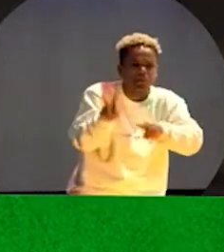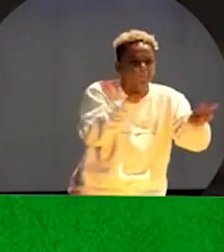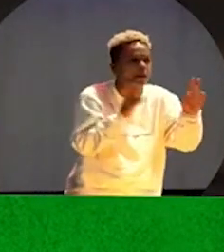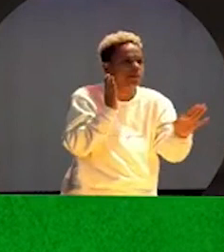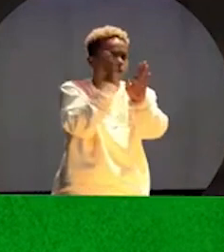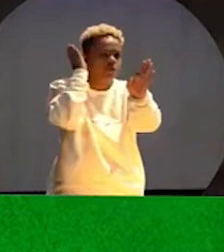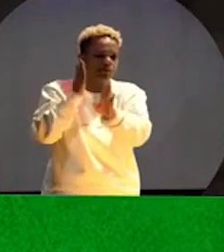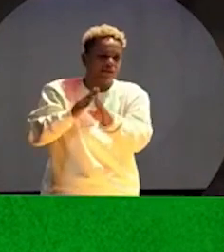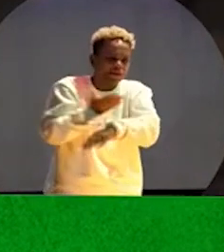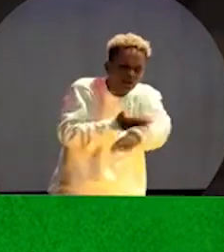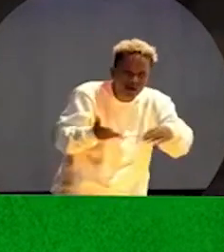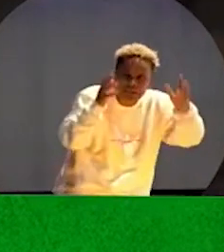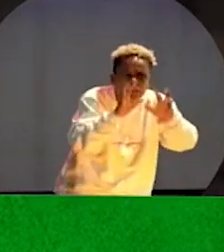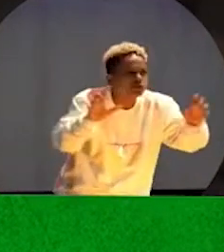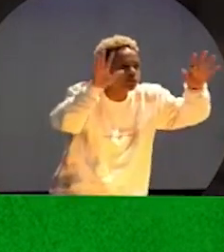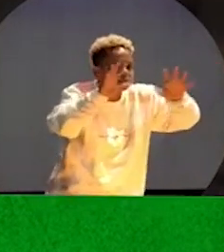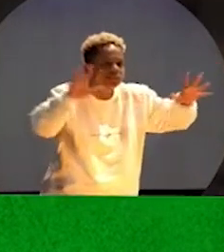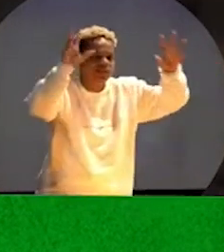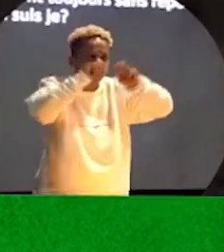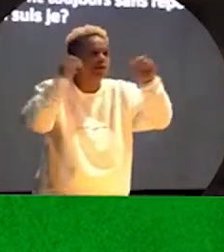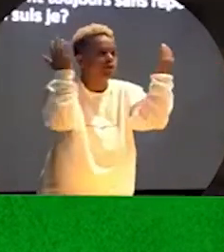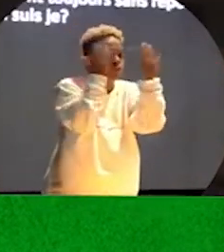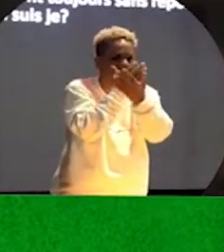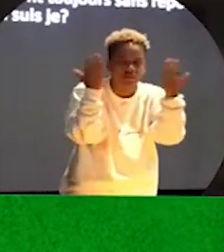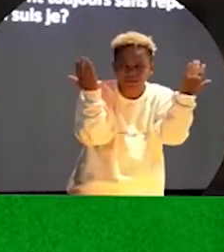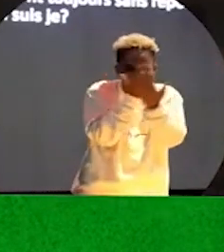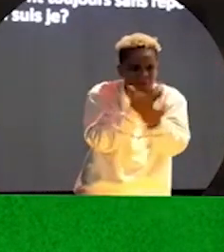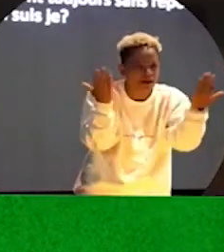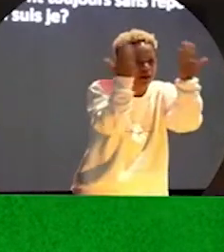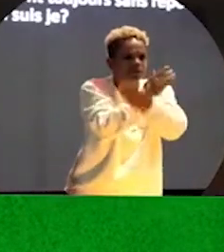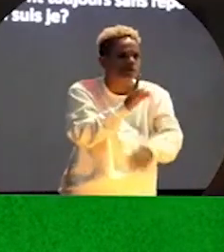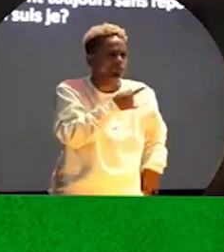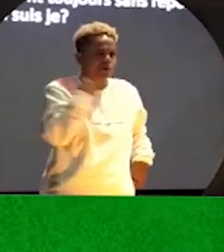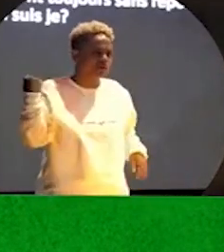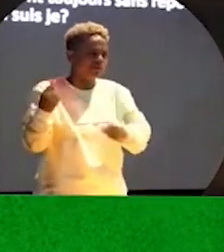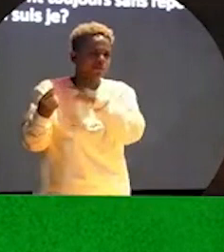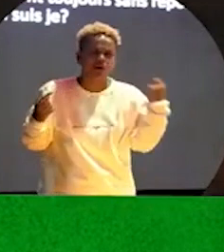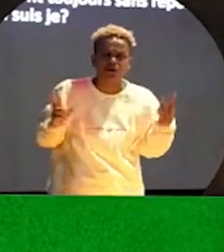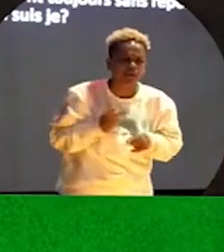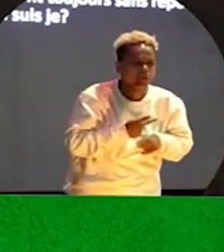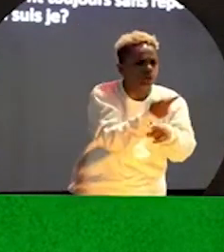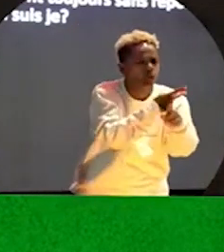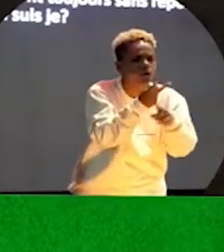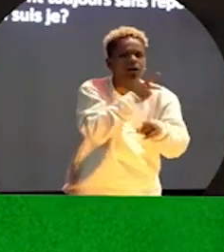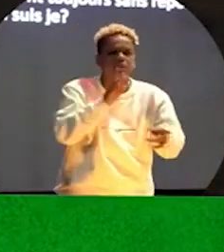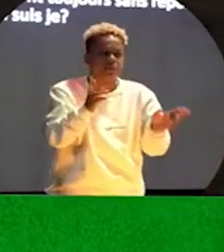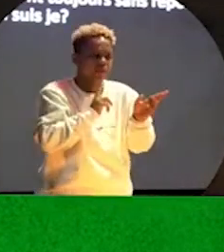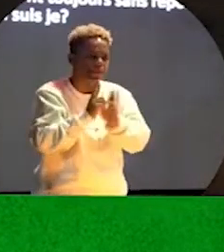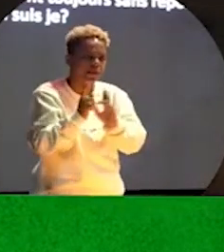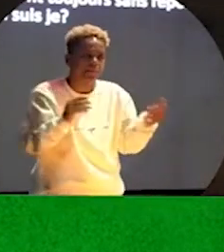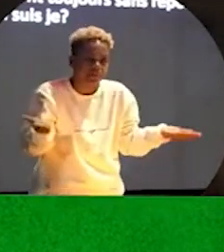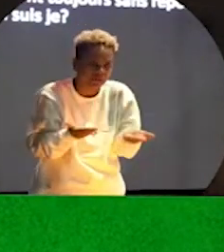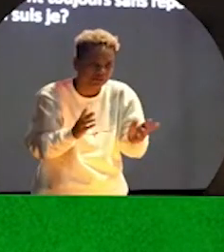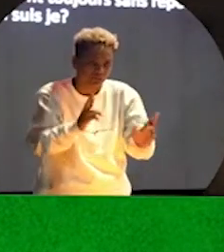image. I died finding answers to questions that are still unanswered. Who